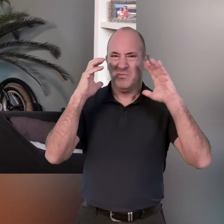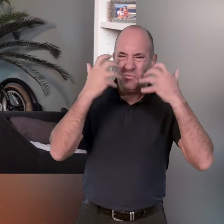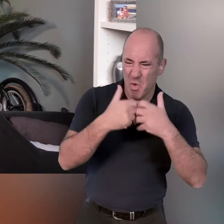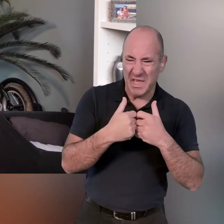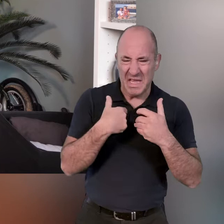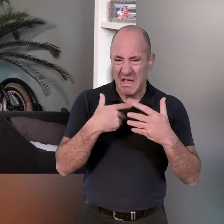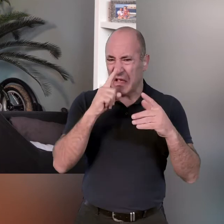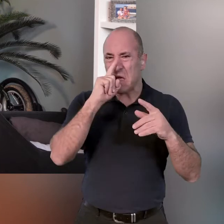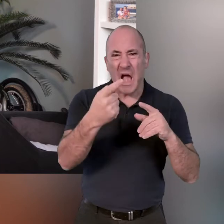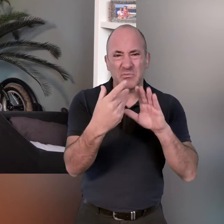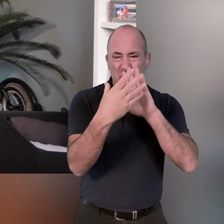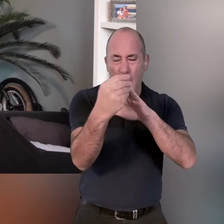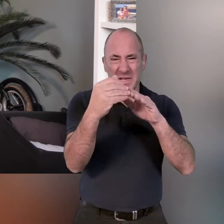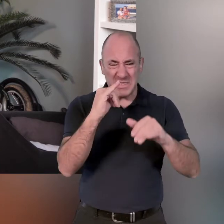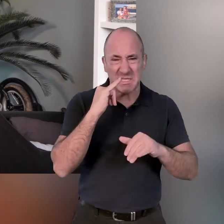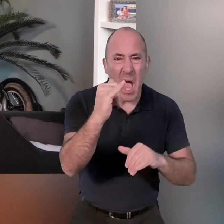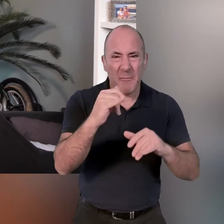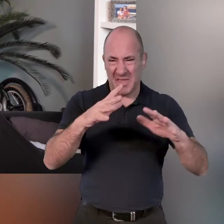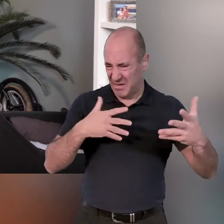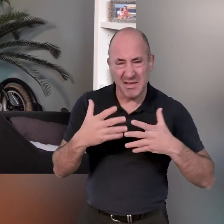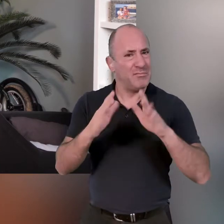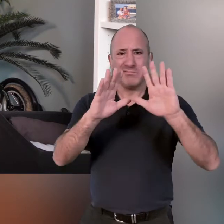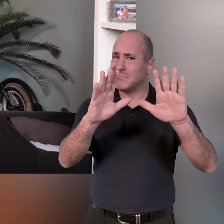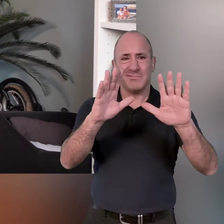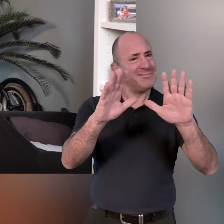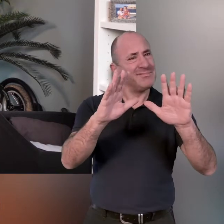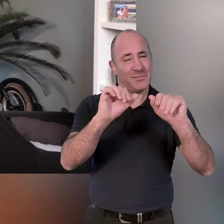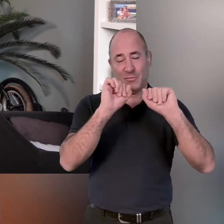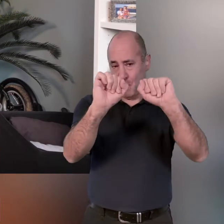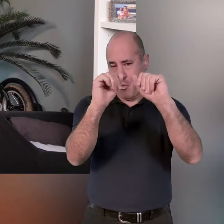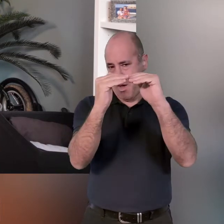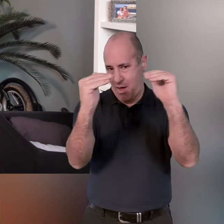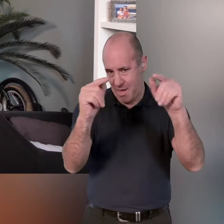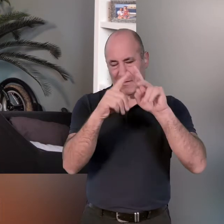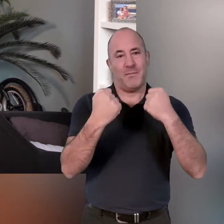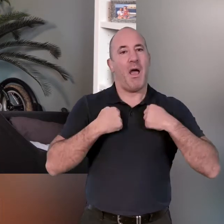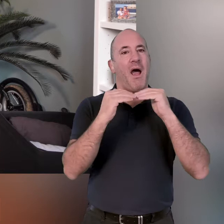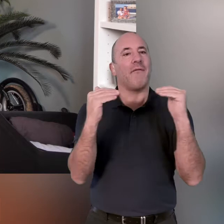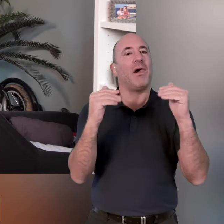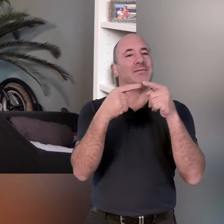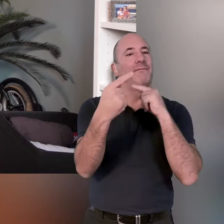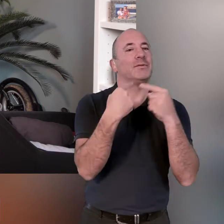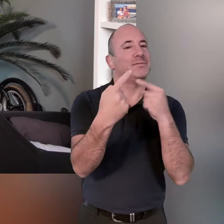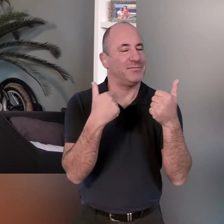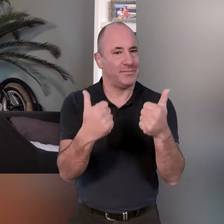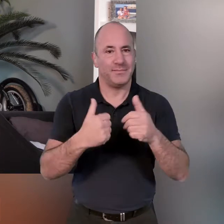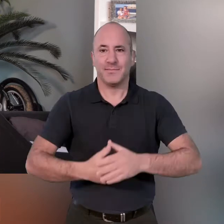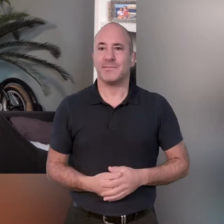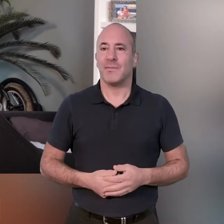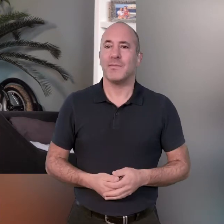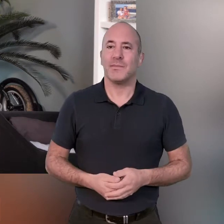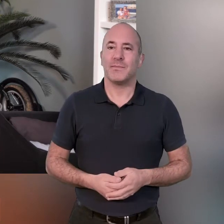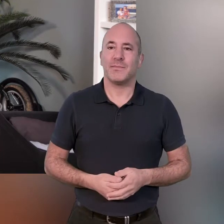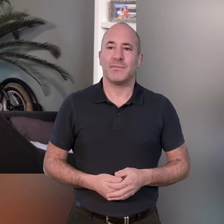can and just don't worry too much about exactly following how I'm doing it. Just doing the